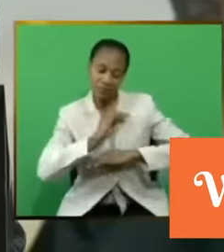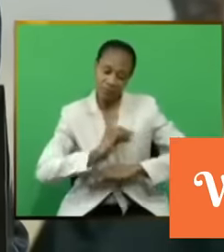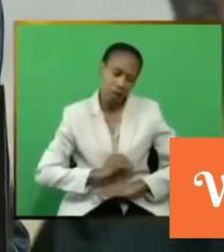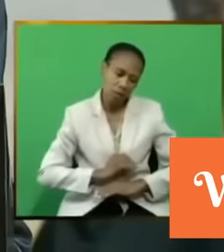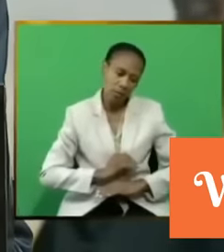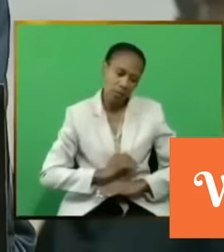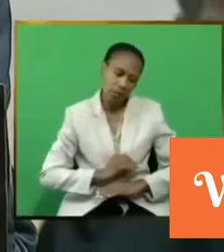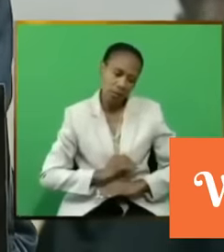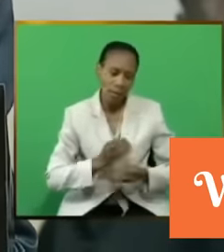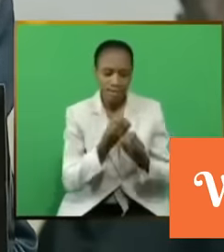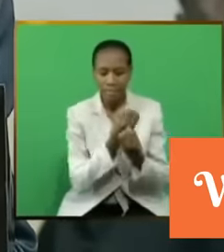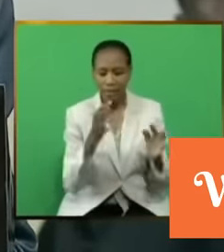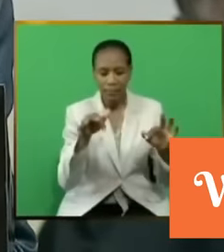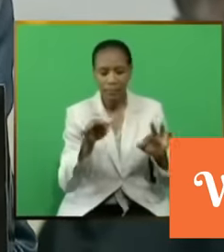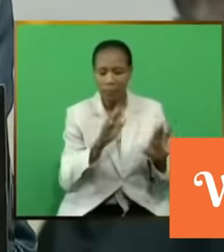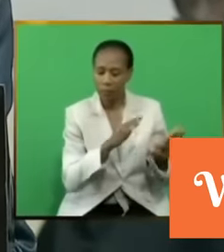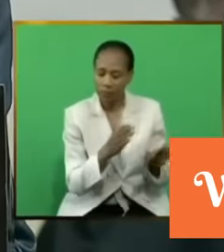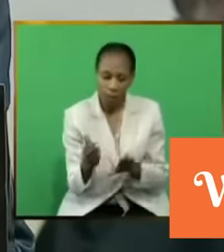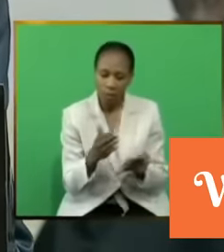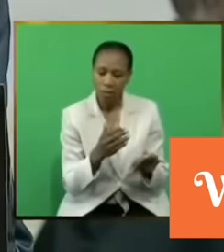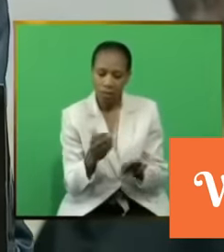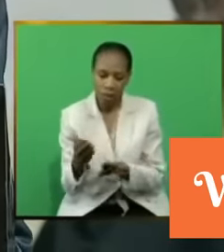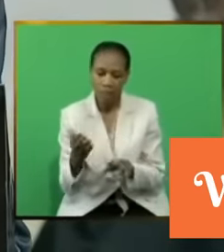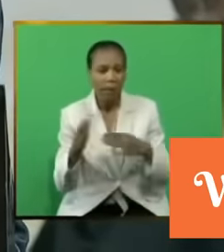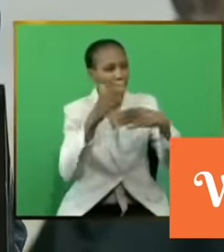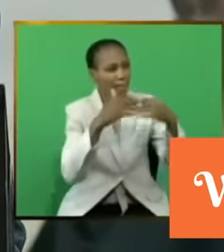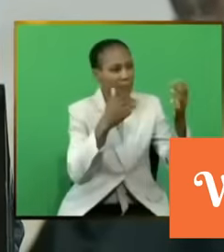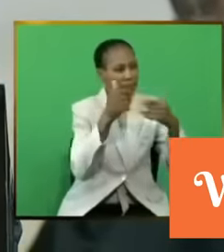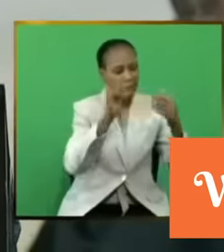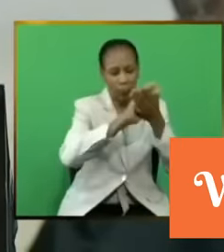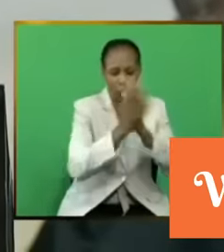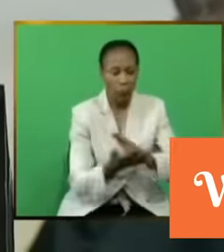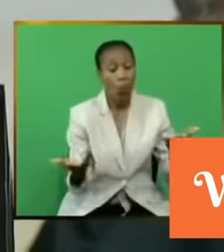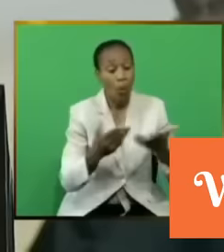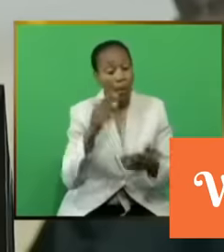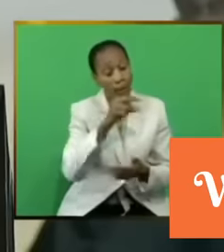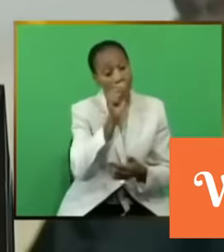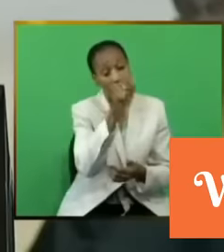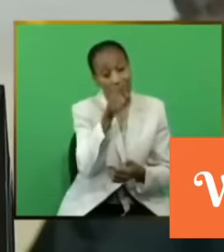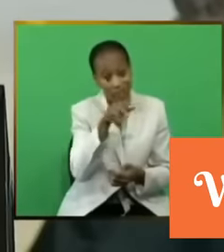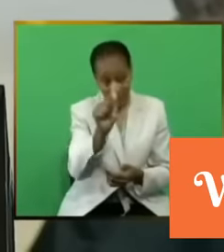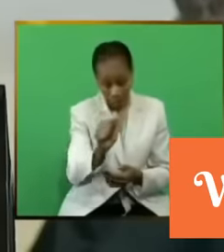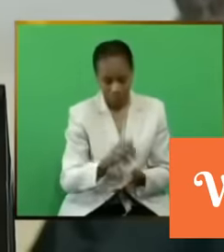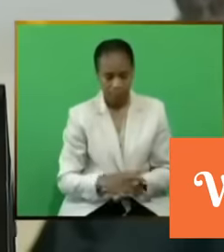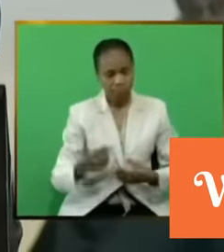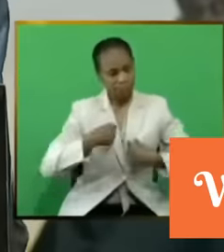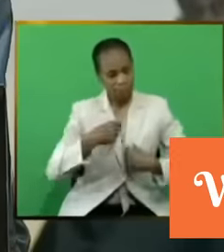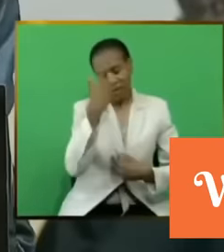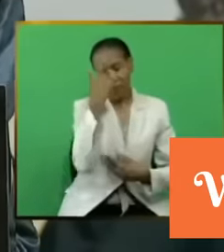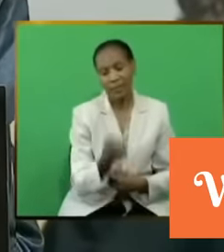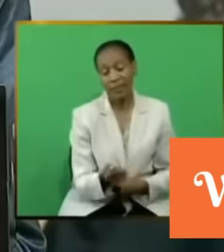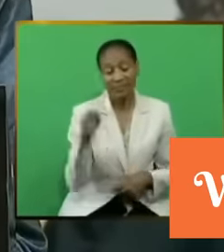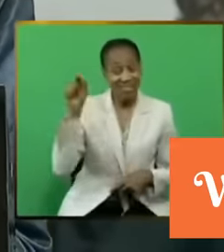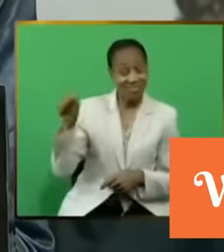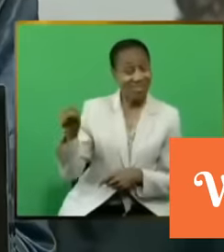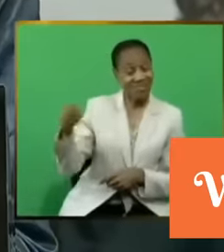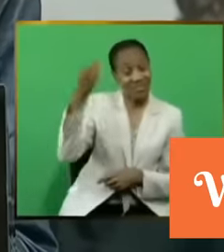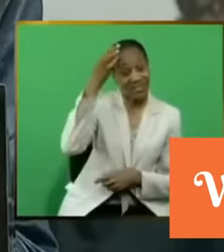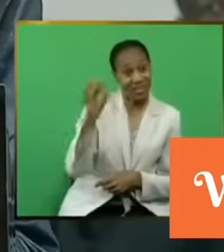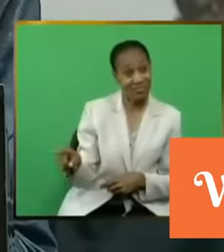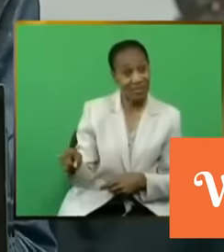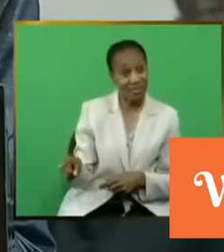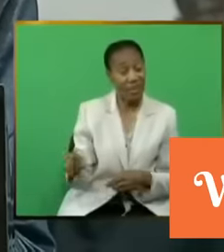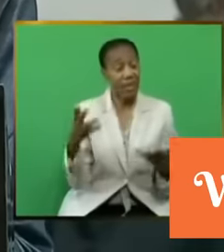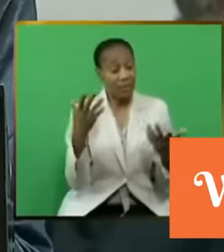of innocent lives and destruction of property in Gaza. That is why I believe that this government and